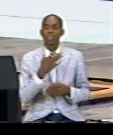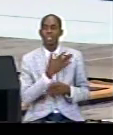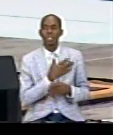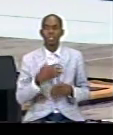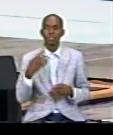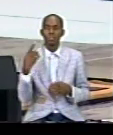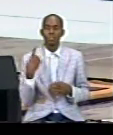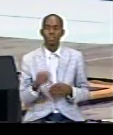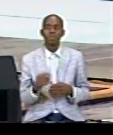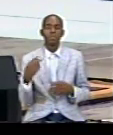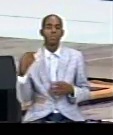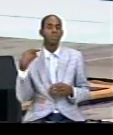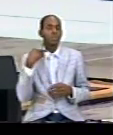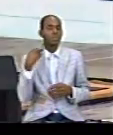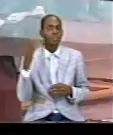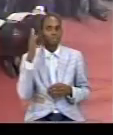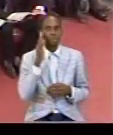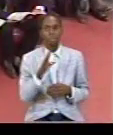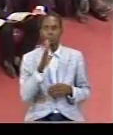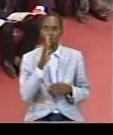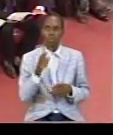yoke shall be